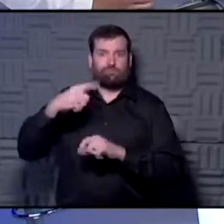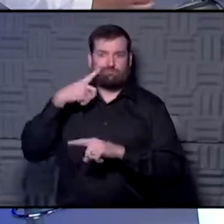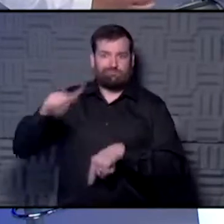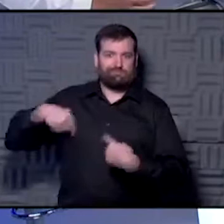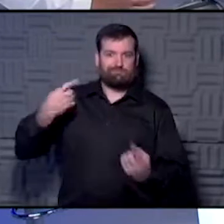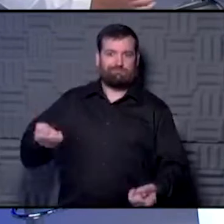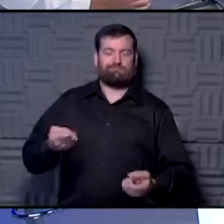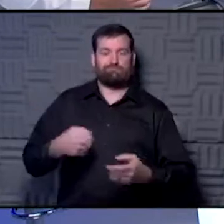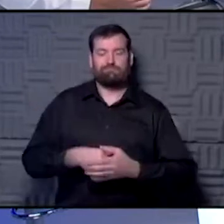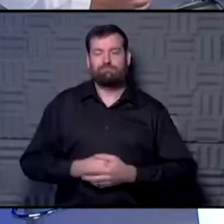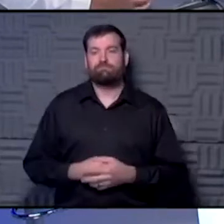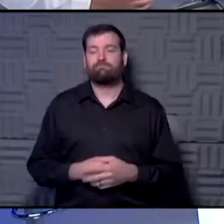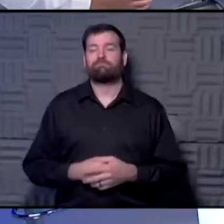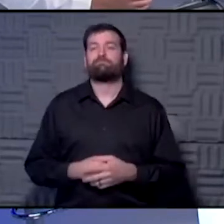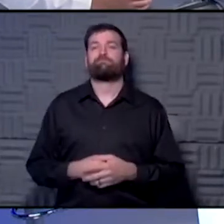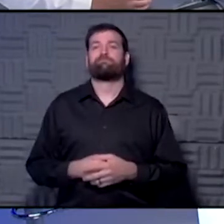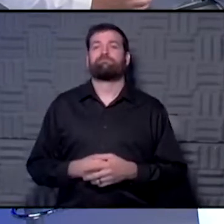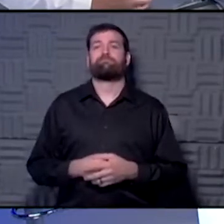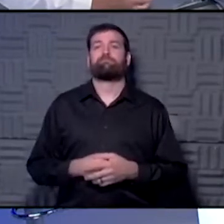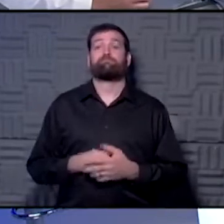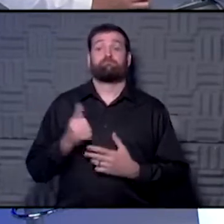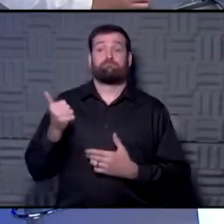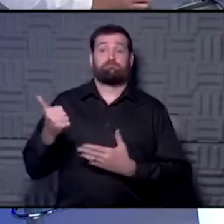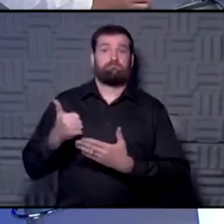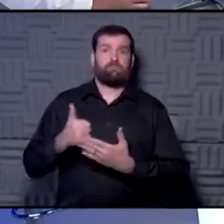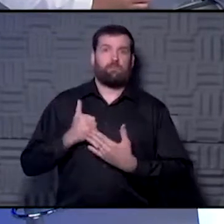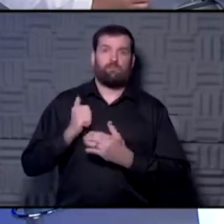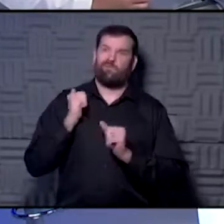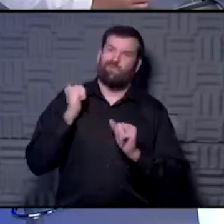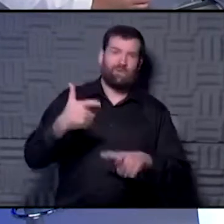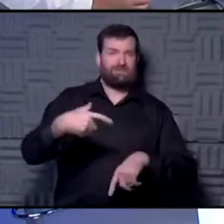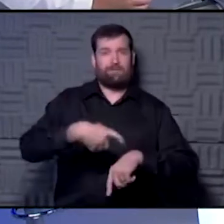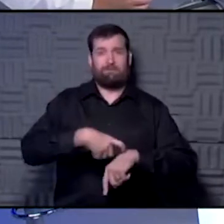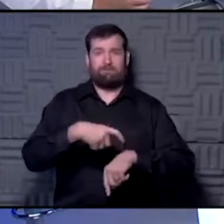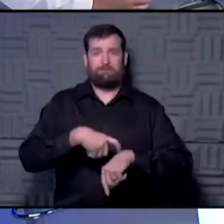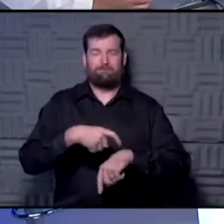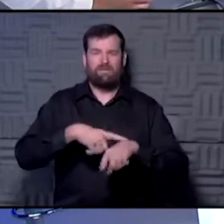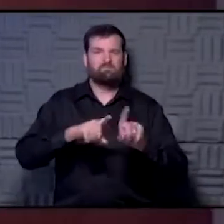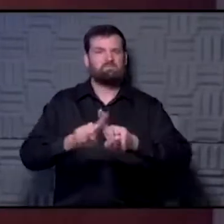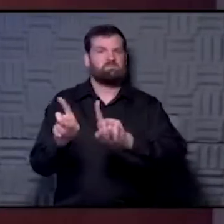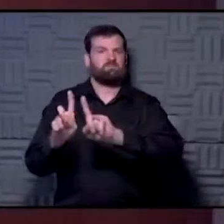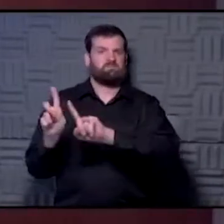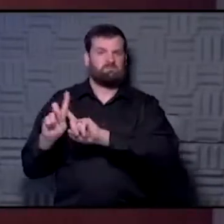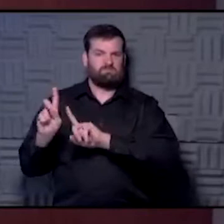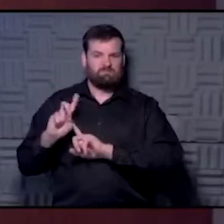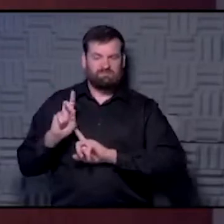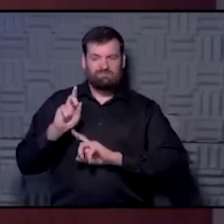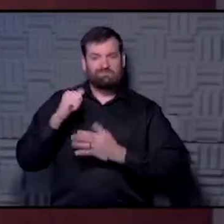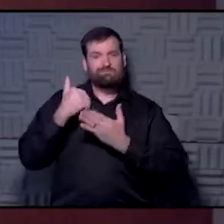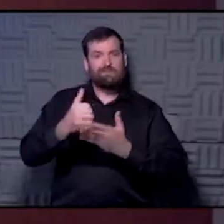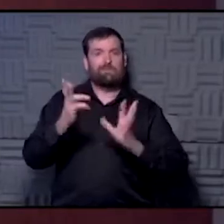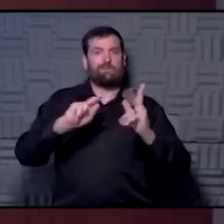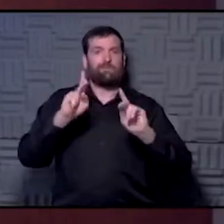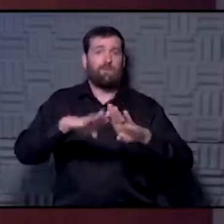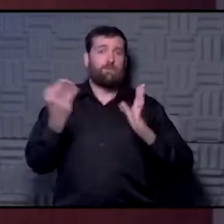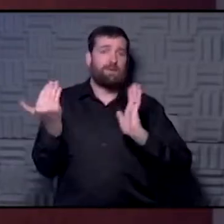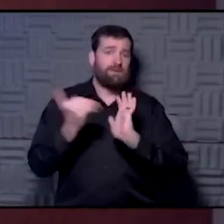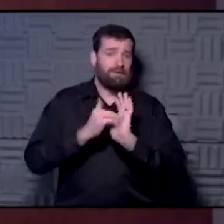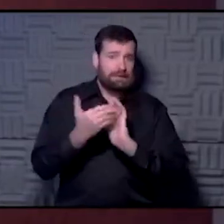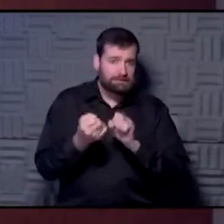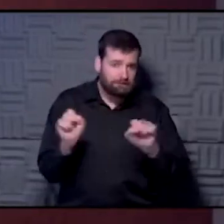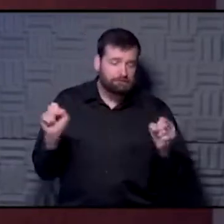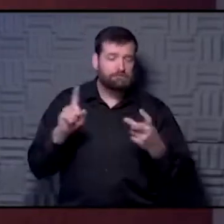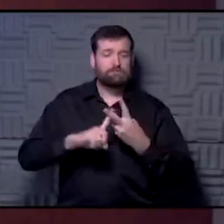She is helping us all the time on things and helping people reopen safely, help people stay